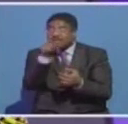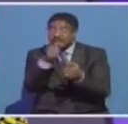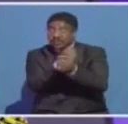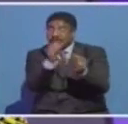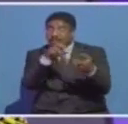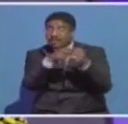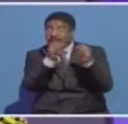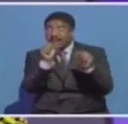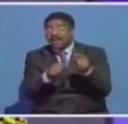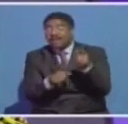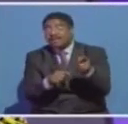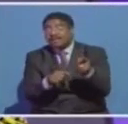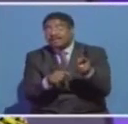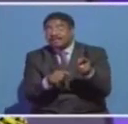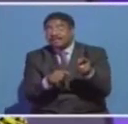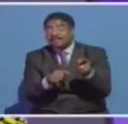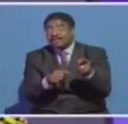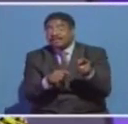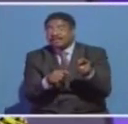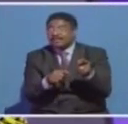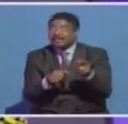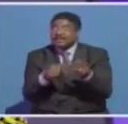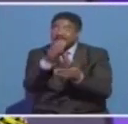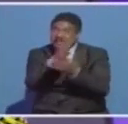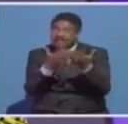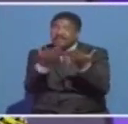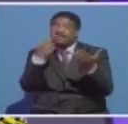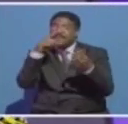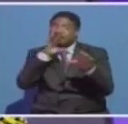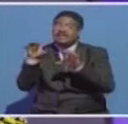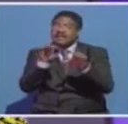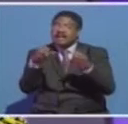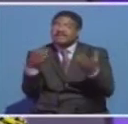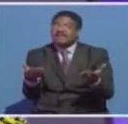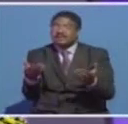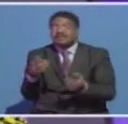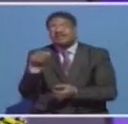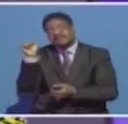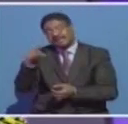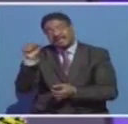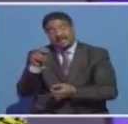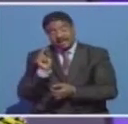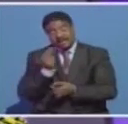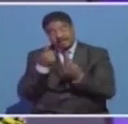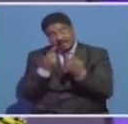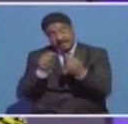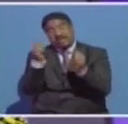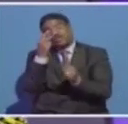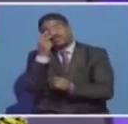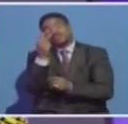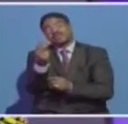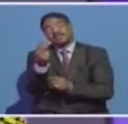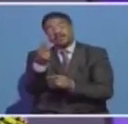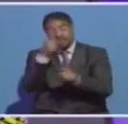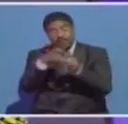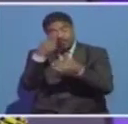They have, definitely. And is there something that can be done? We are trying to see, well, from my